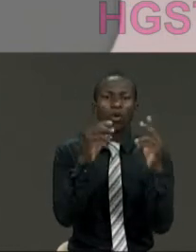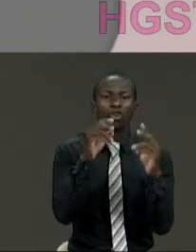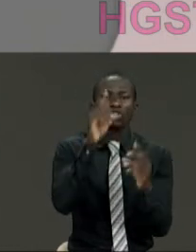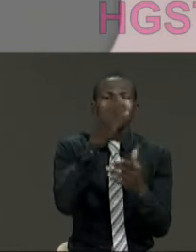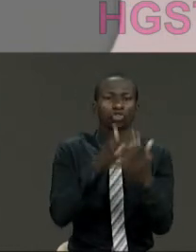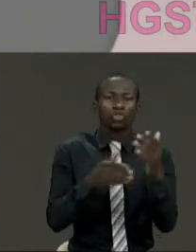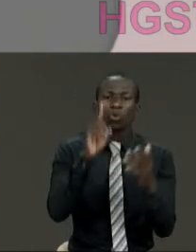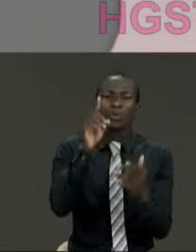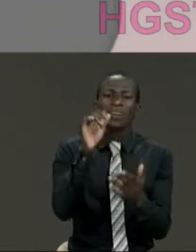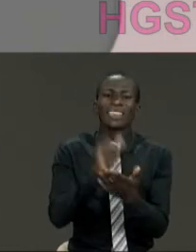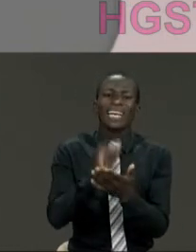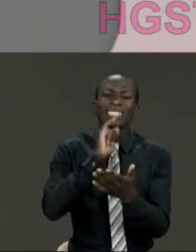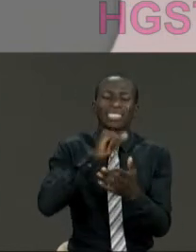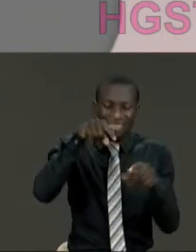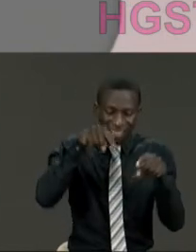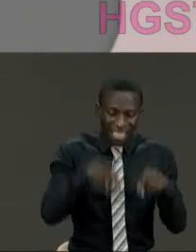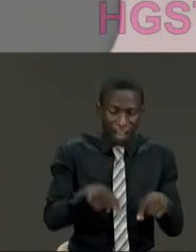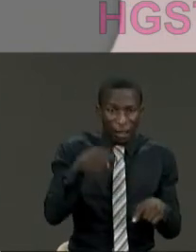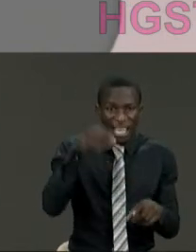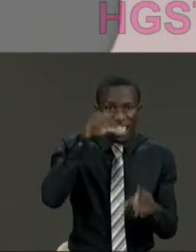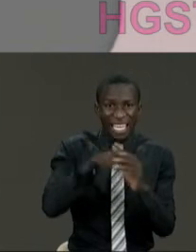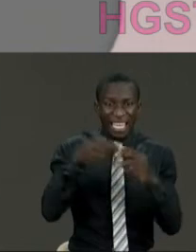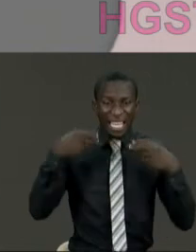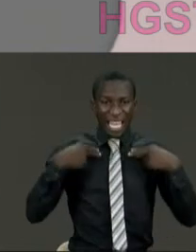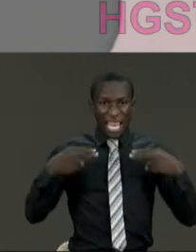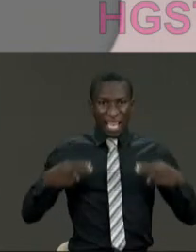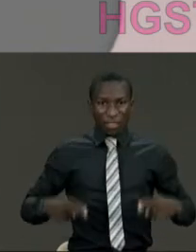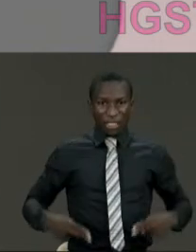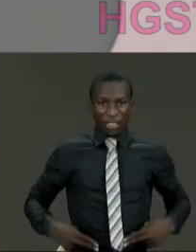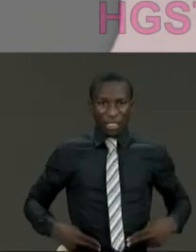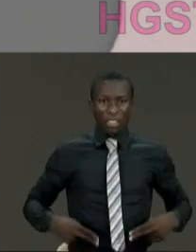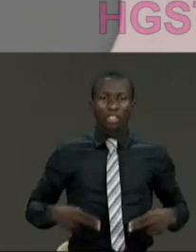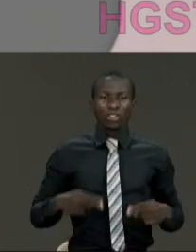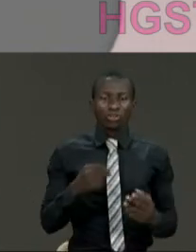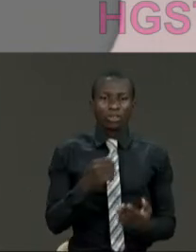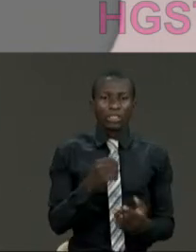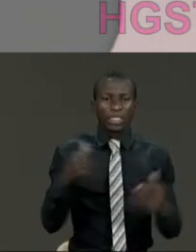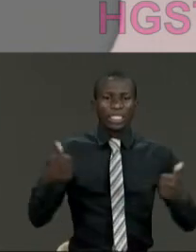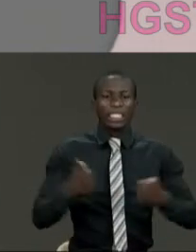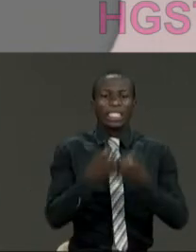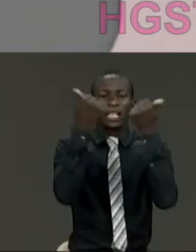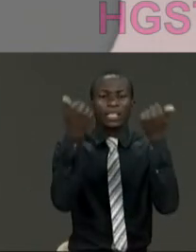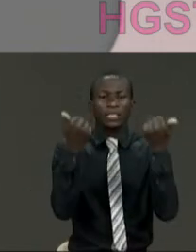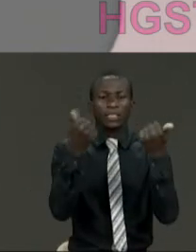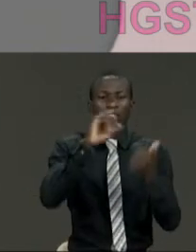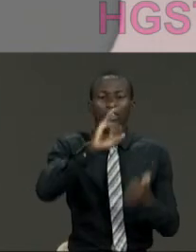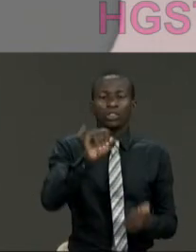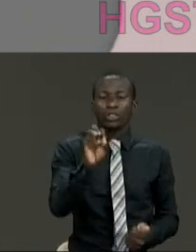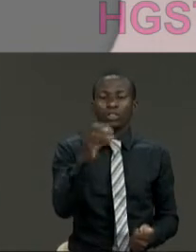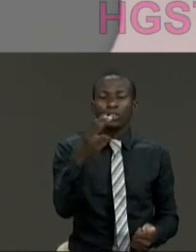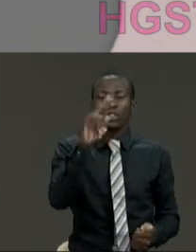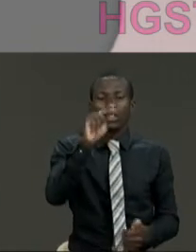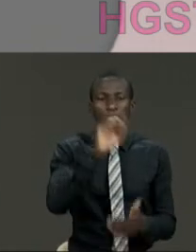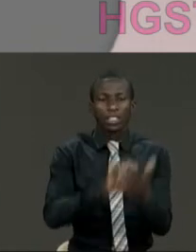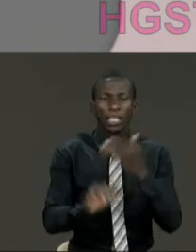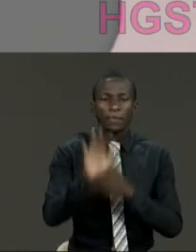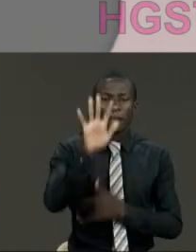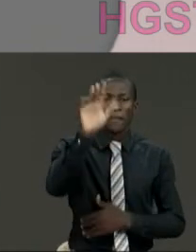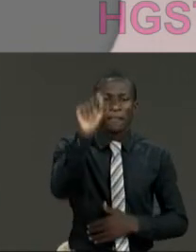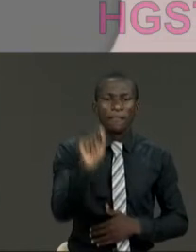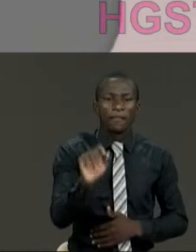health challenge. In John chapter 5:5-8, it's a popular story of a man of palsy for